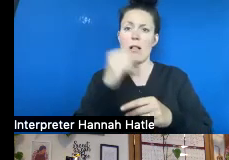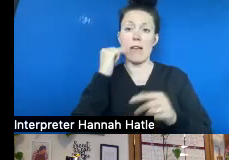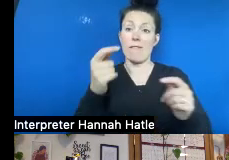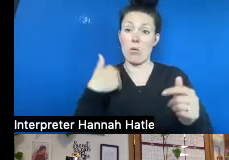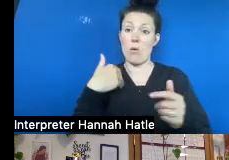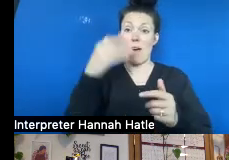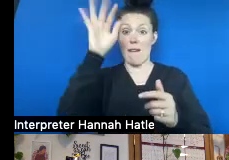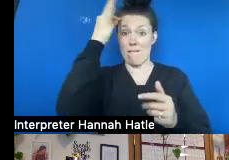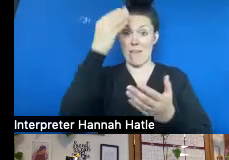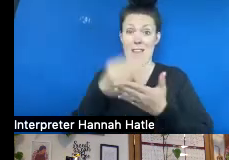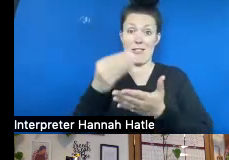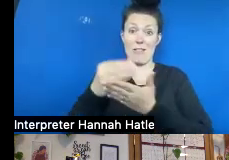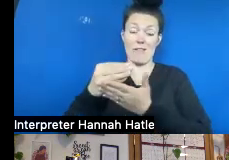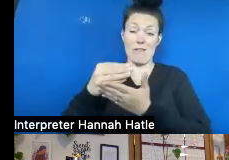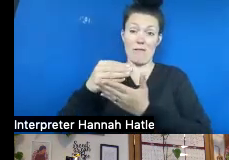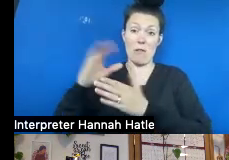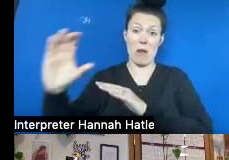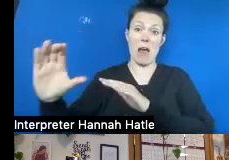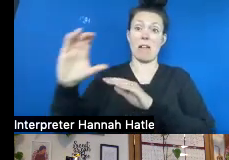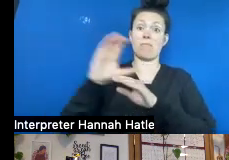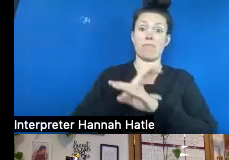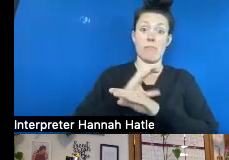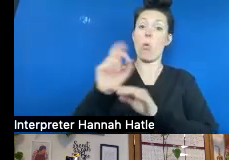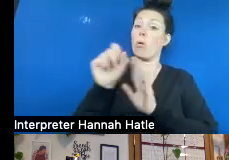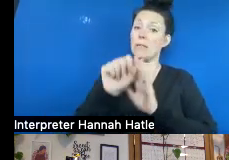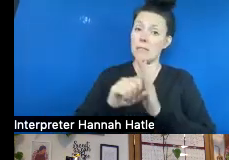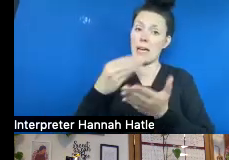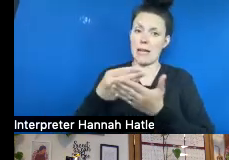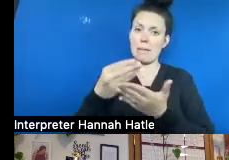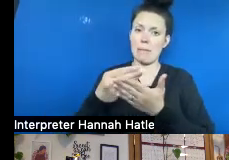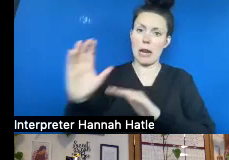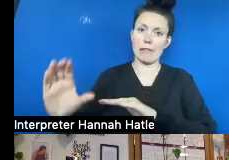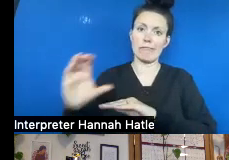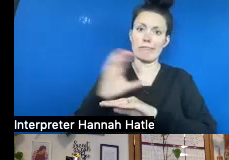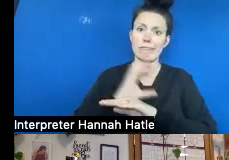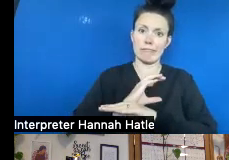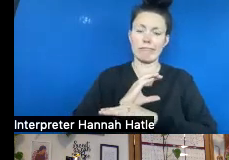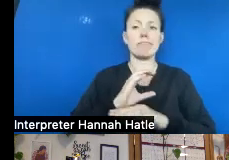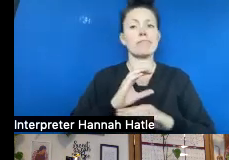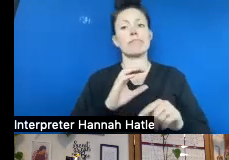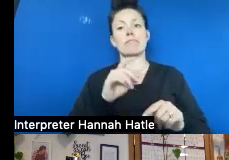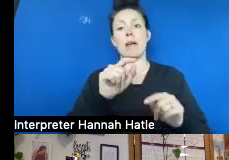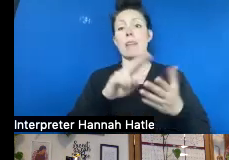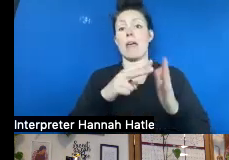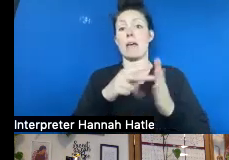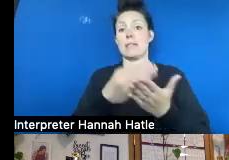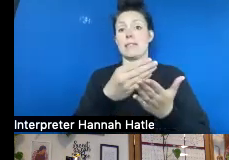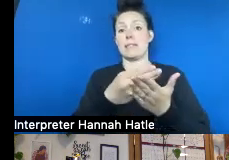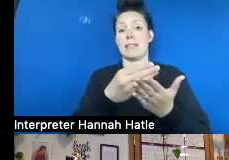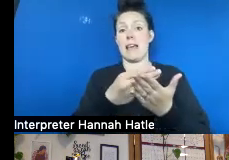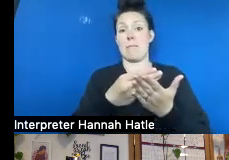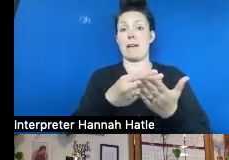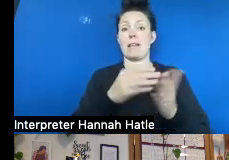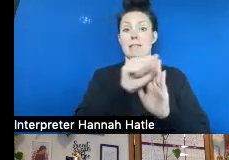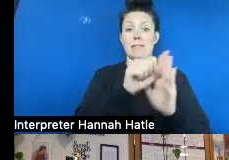federal money or state money that was federal money, because the stipulations are on all of the money that you cannot